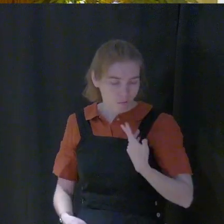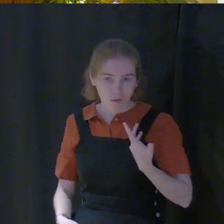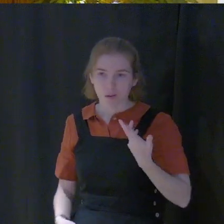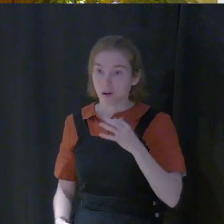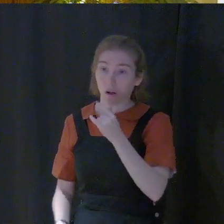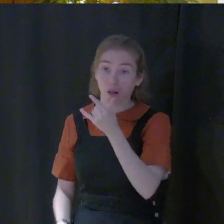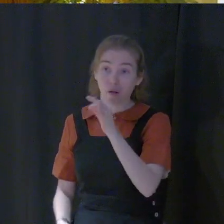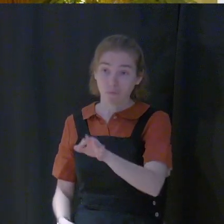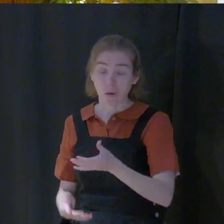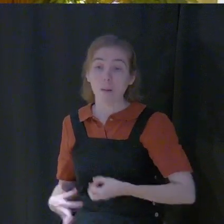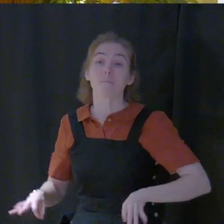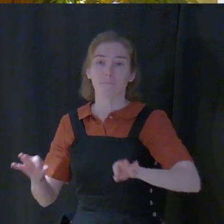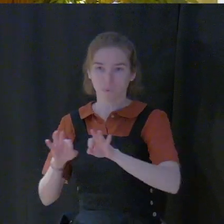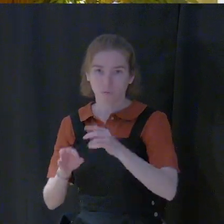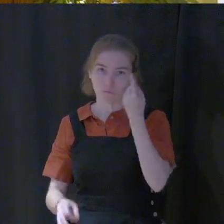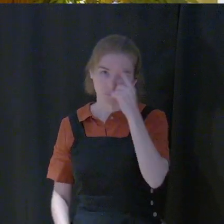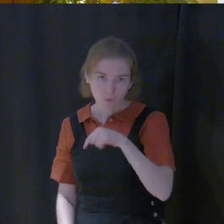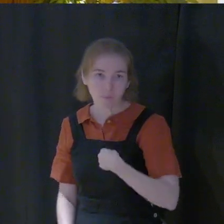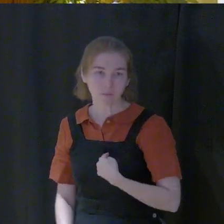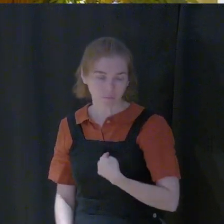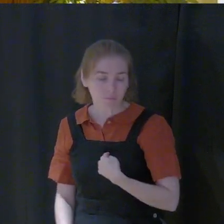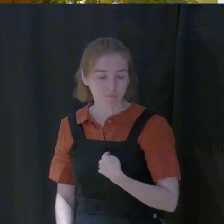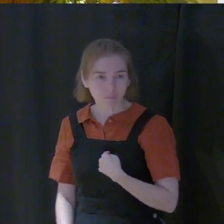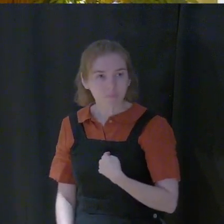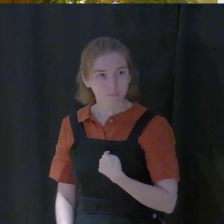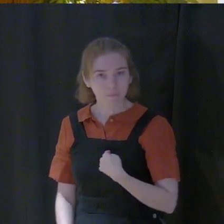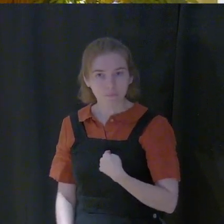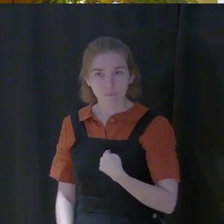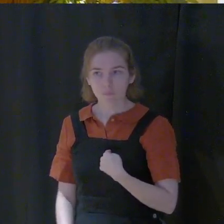Golf is important to me.